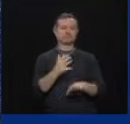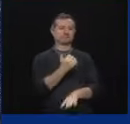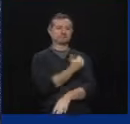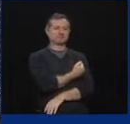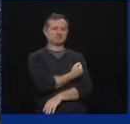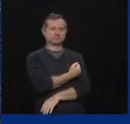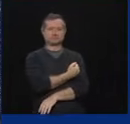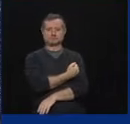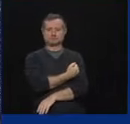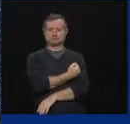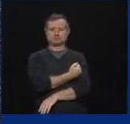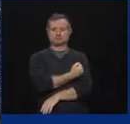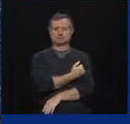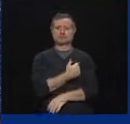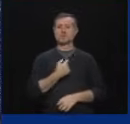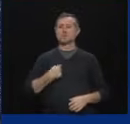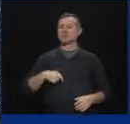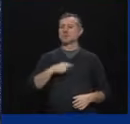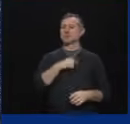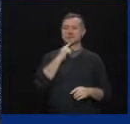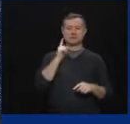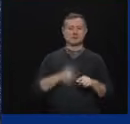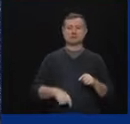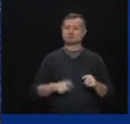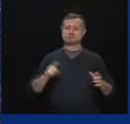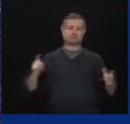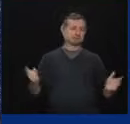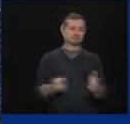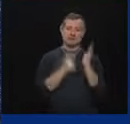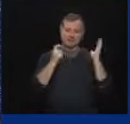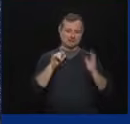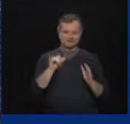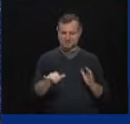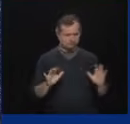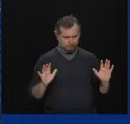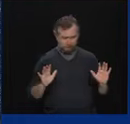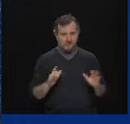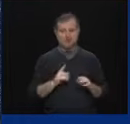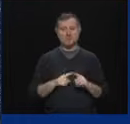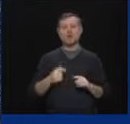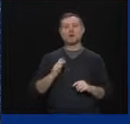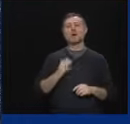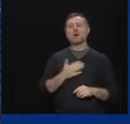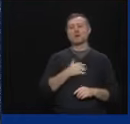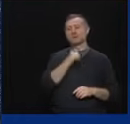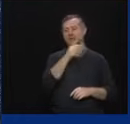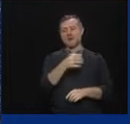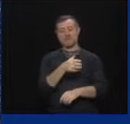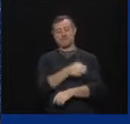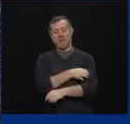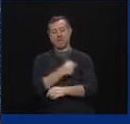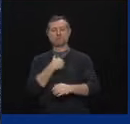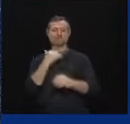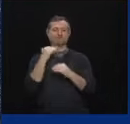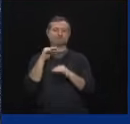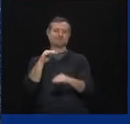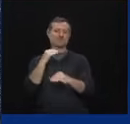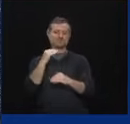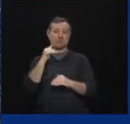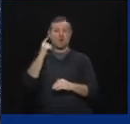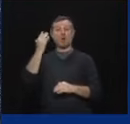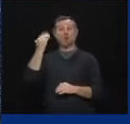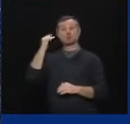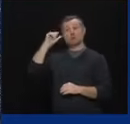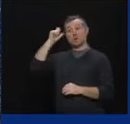We are not able to mandate that under the more limited powers that I have compared to what was allocated to the governor last year by the legislature. That's